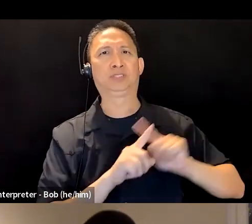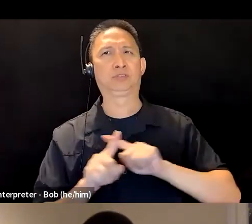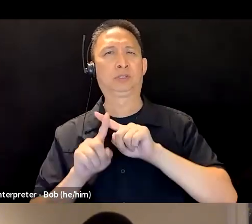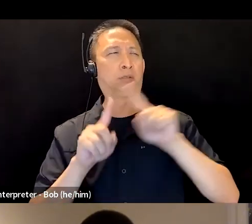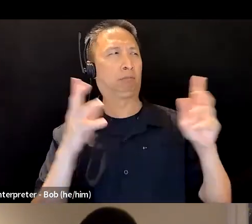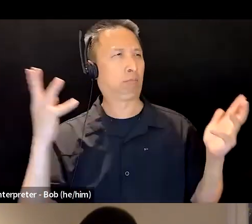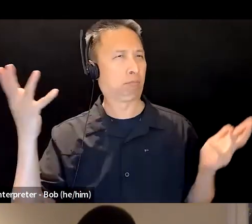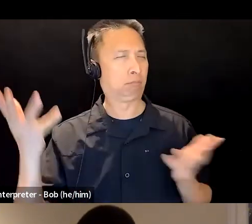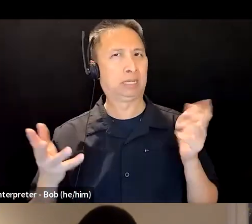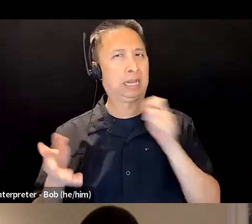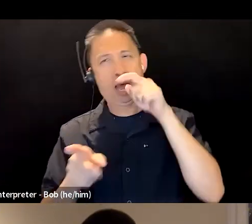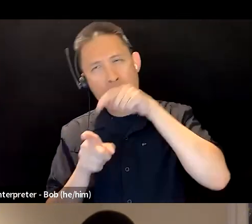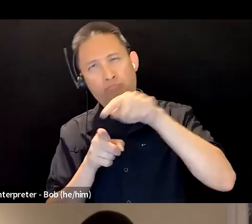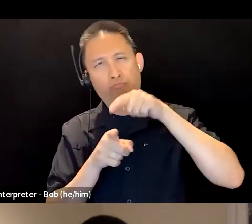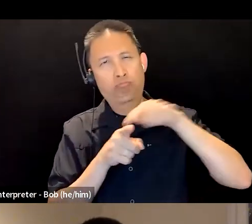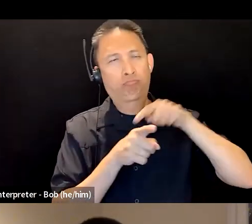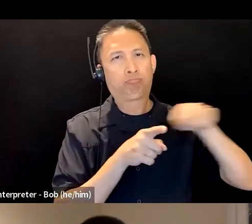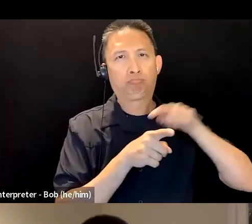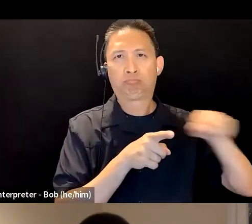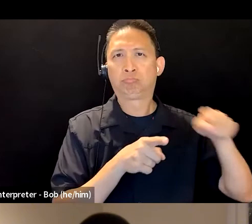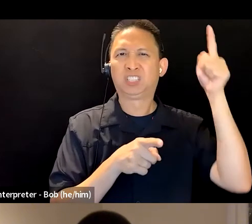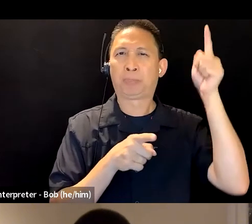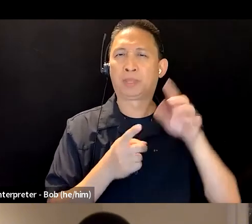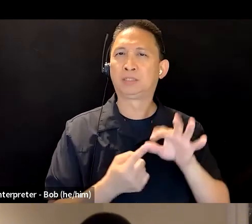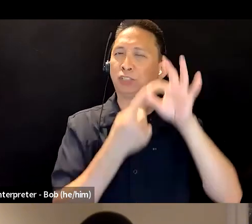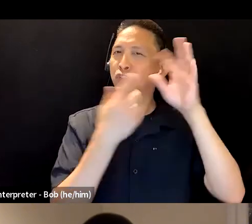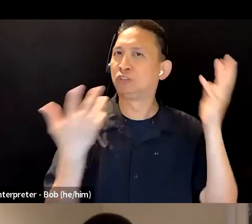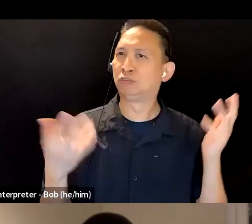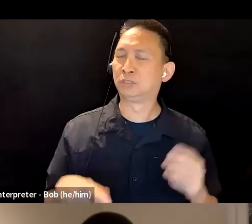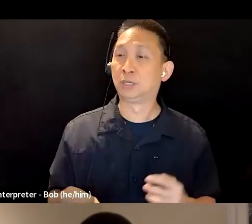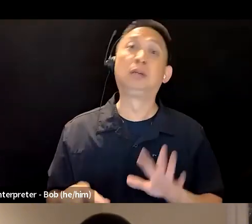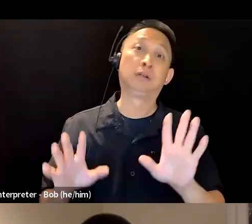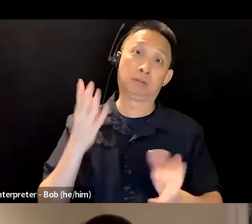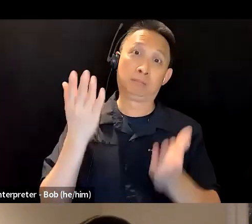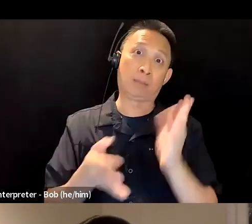another conversation, but I also think that there's the, you know, the pressures of